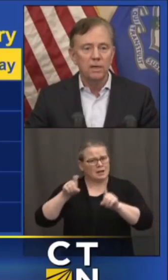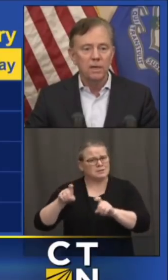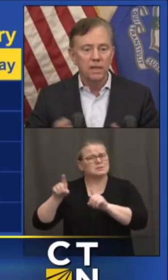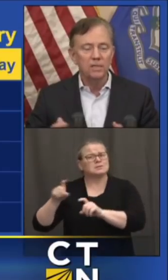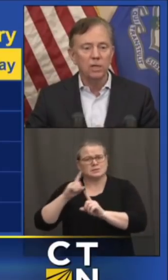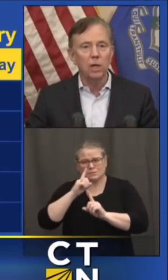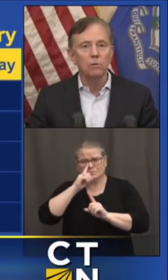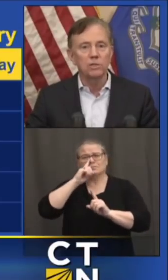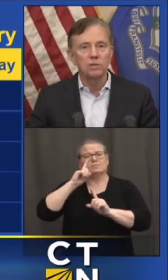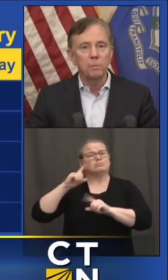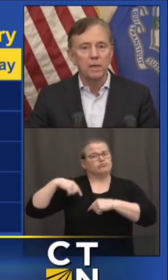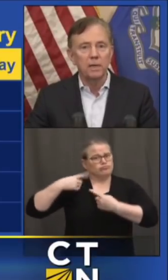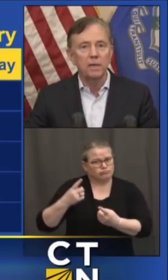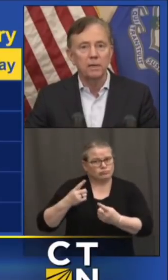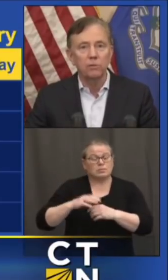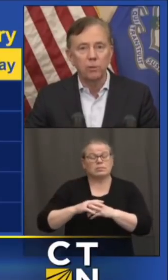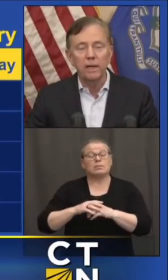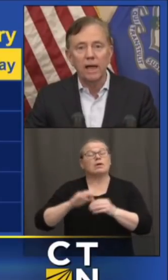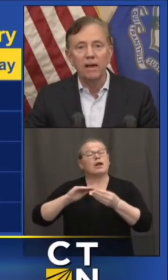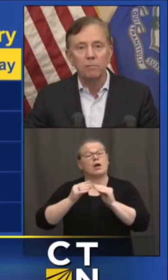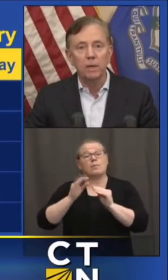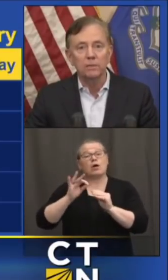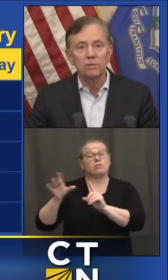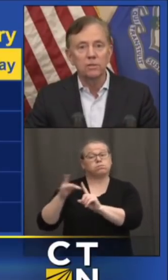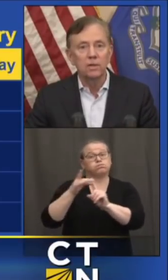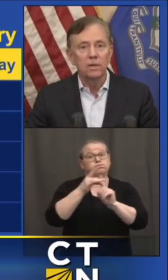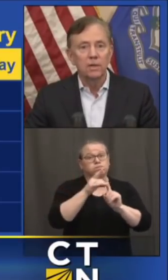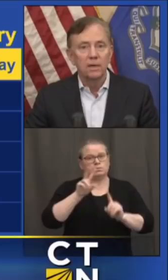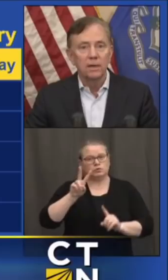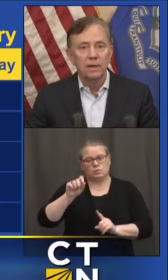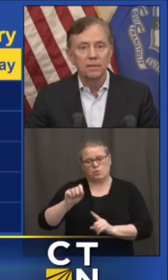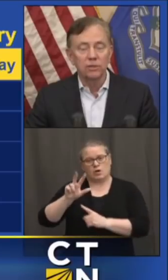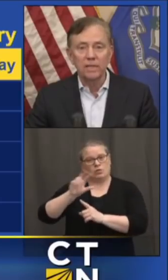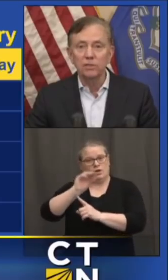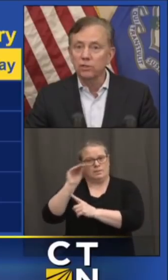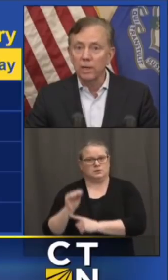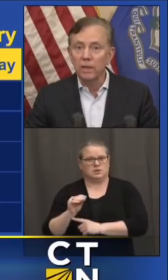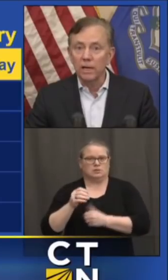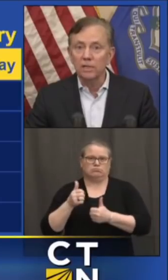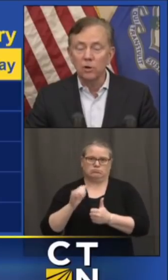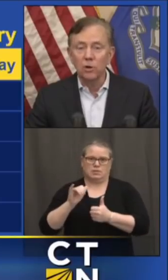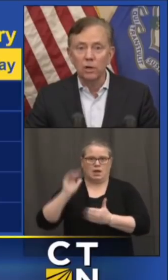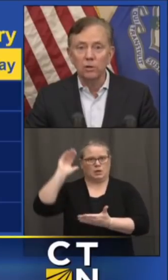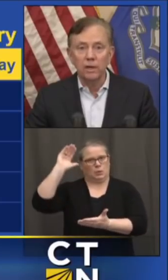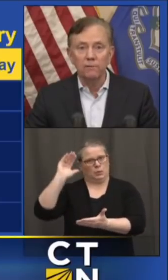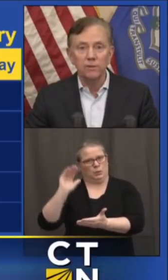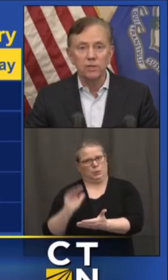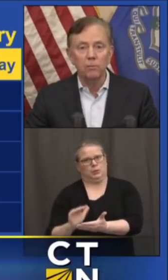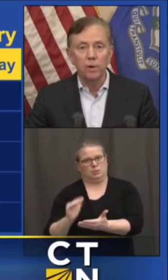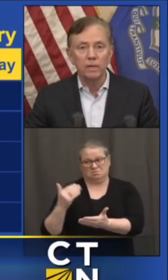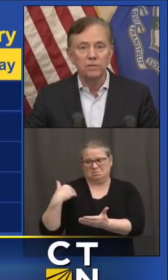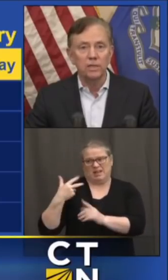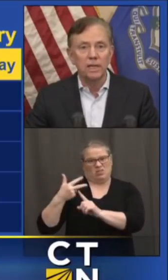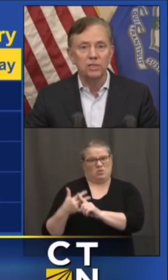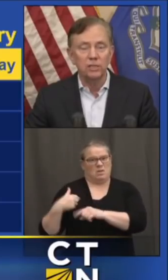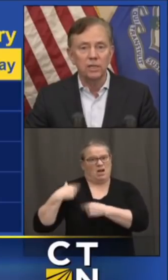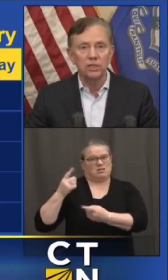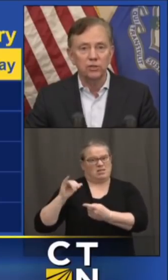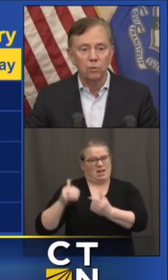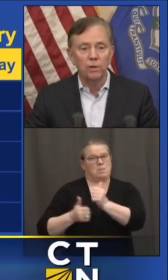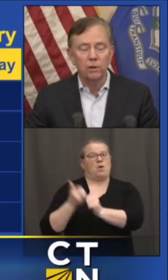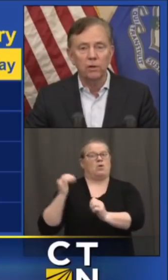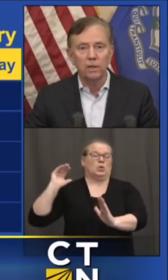2.3%. That's the lowest it's been in 3.5 months. So that's a trend line that's gone on now for some weeks, and